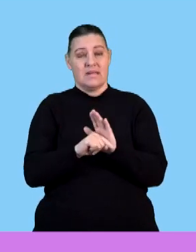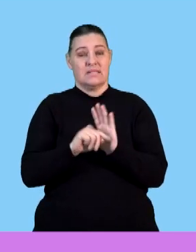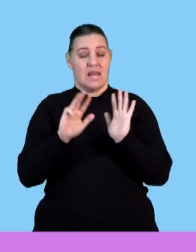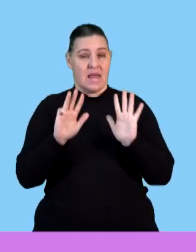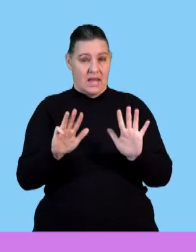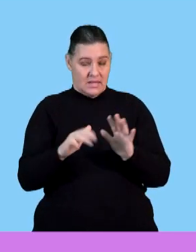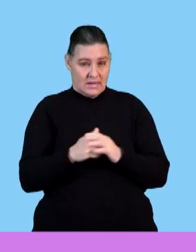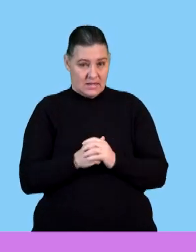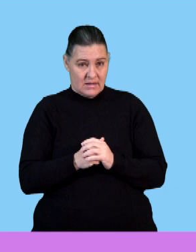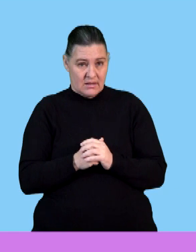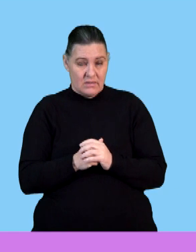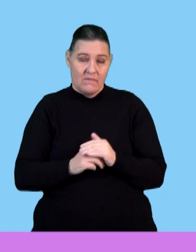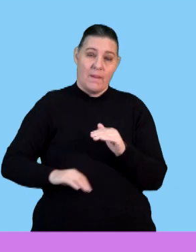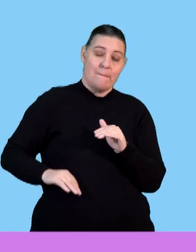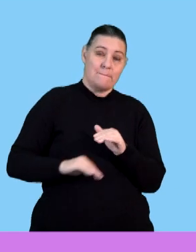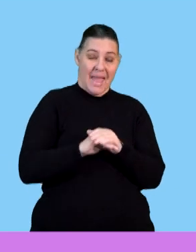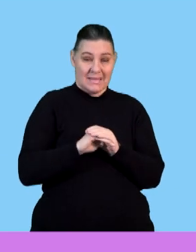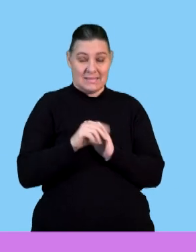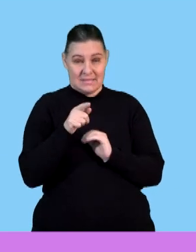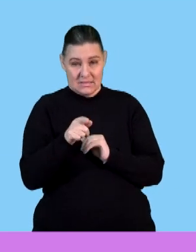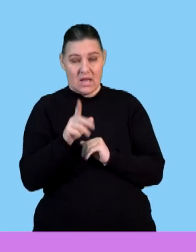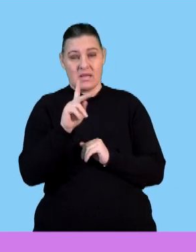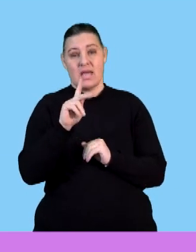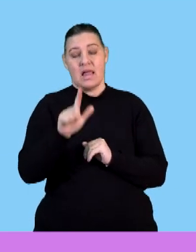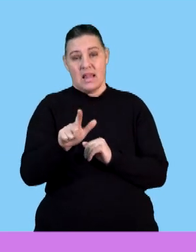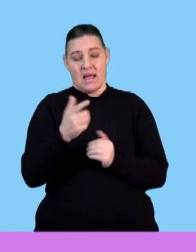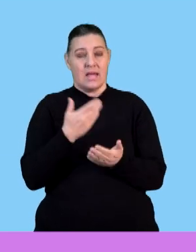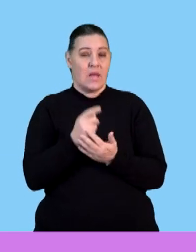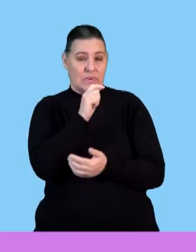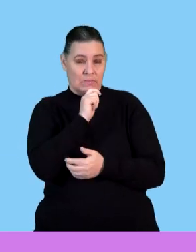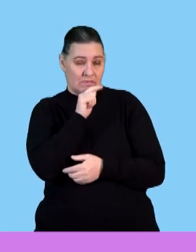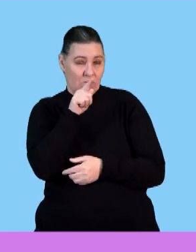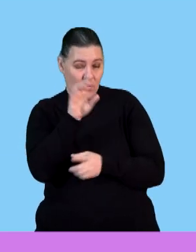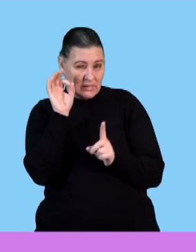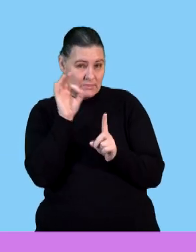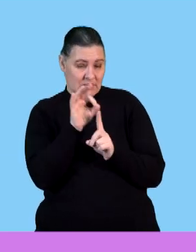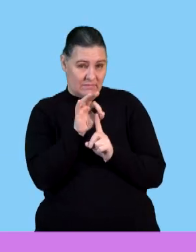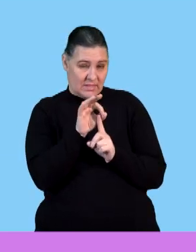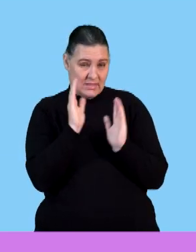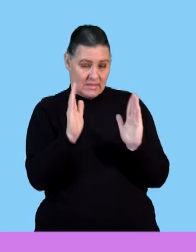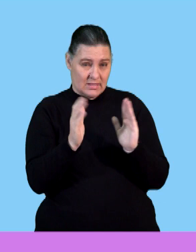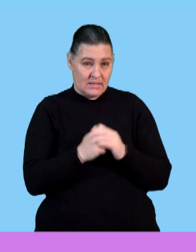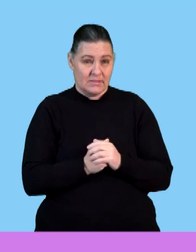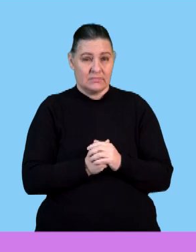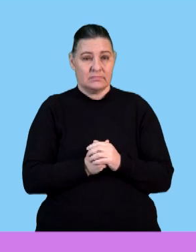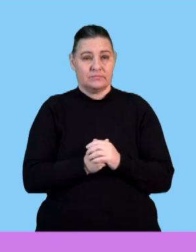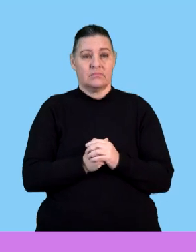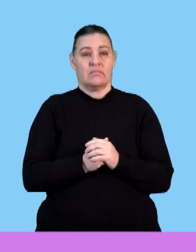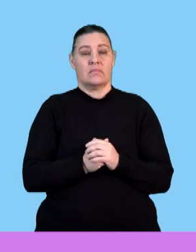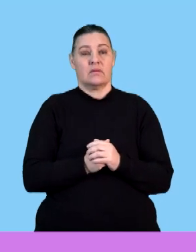9 to get our answer, to find the maximum amount of kiloliters we can use for that specific interval.